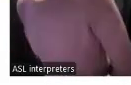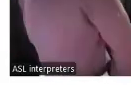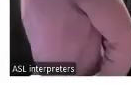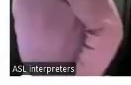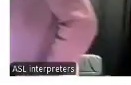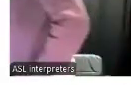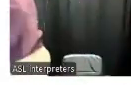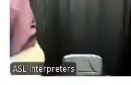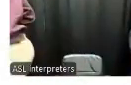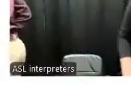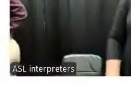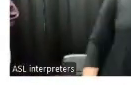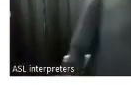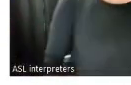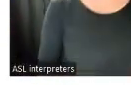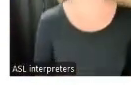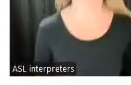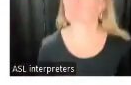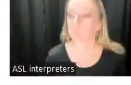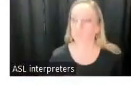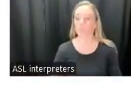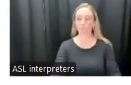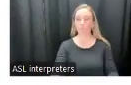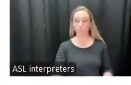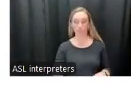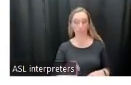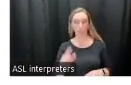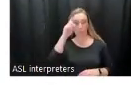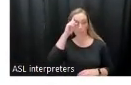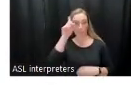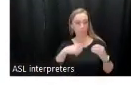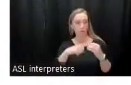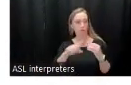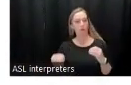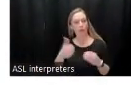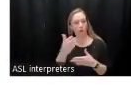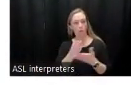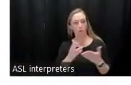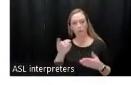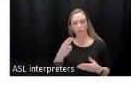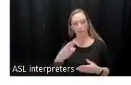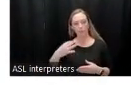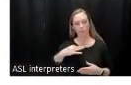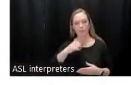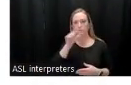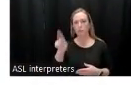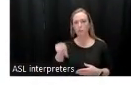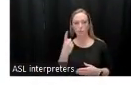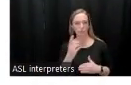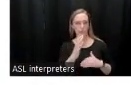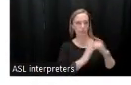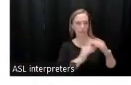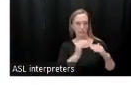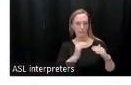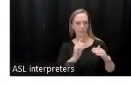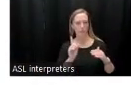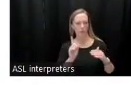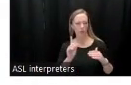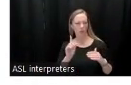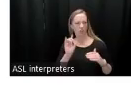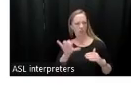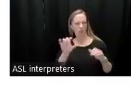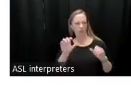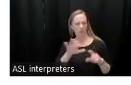other parts of the NIH application other than the facilities document where your setting can be relevant, first of all, there's a lot of forms that